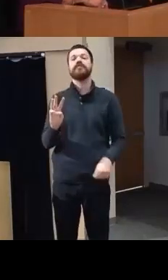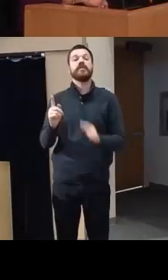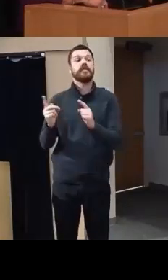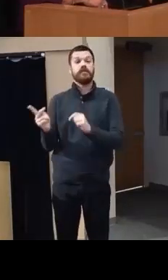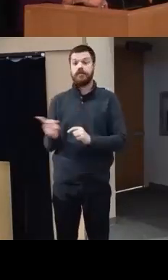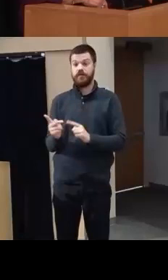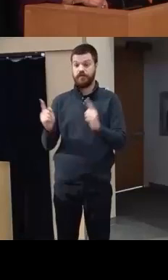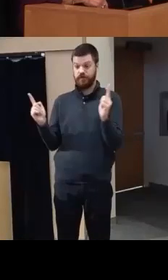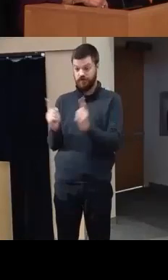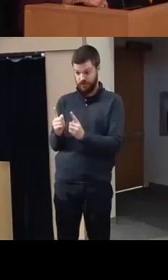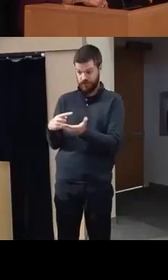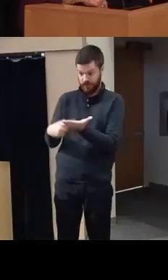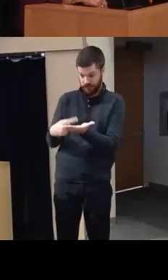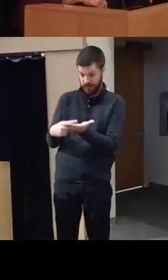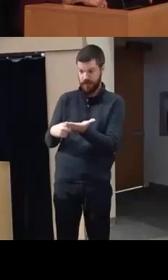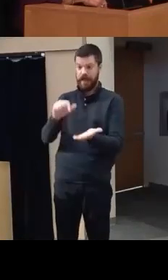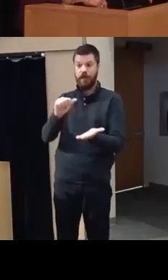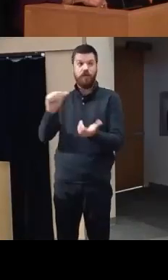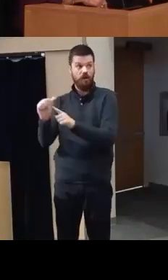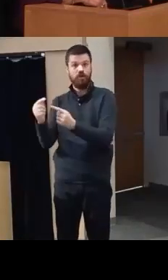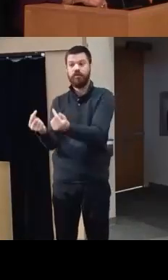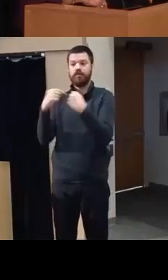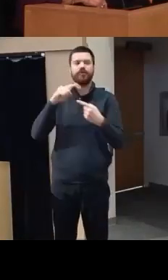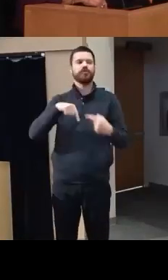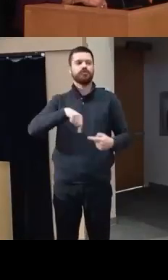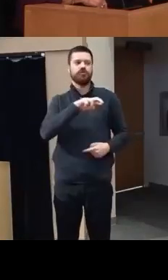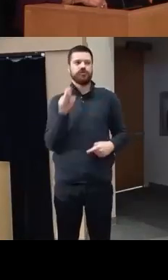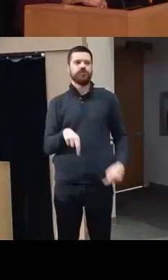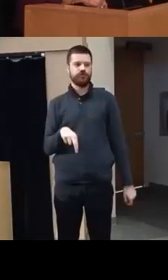Bill W. to bring Alcoholics Anonymous meetings to Rochester.